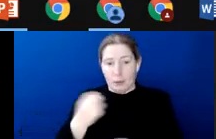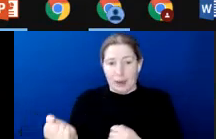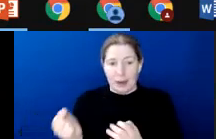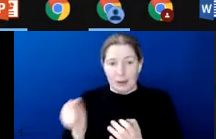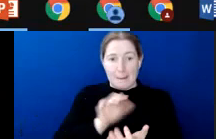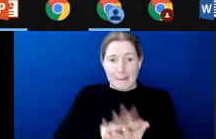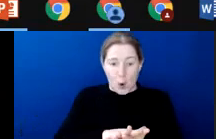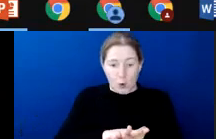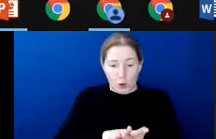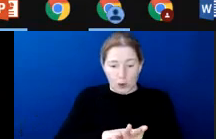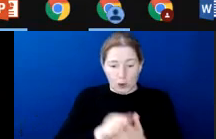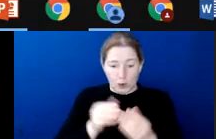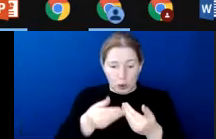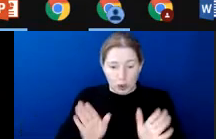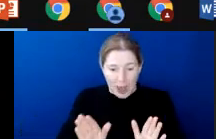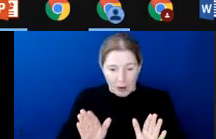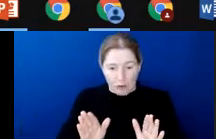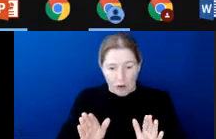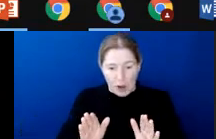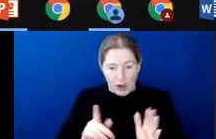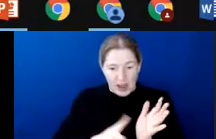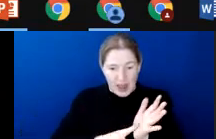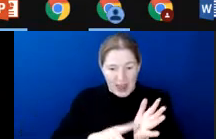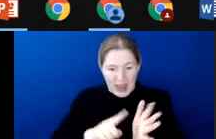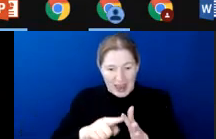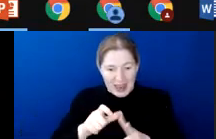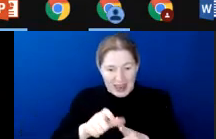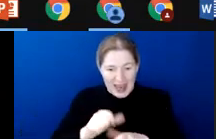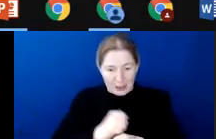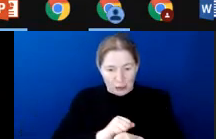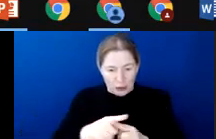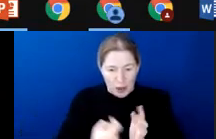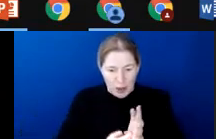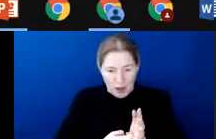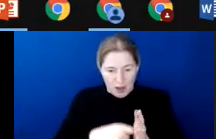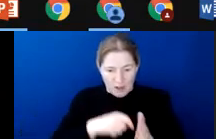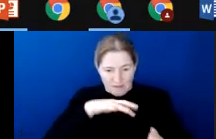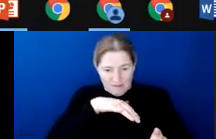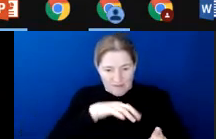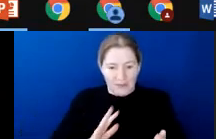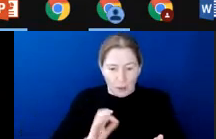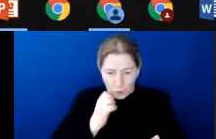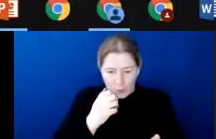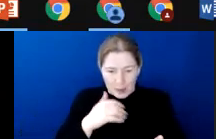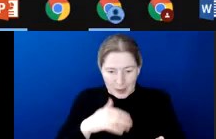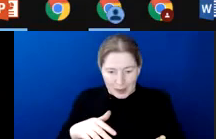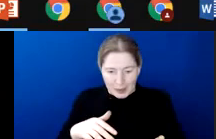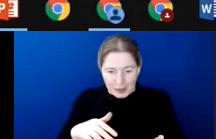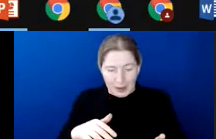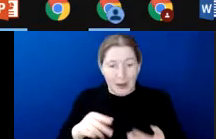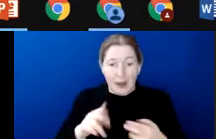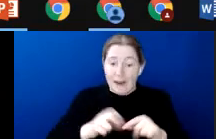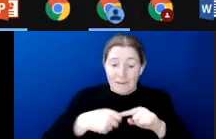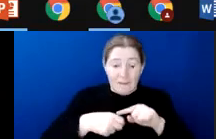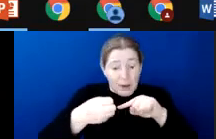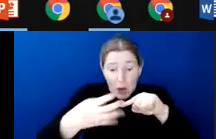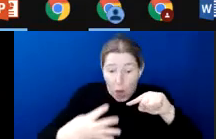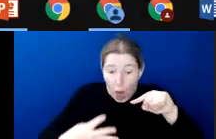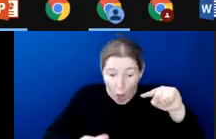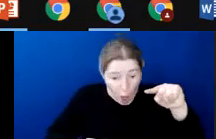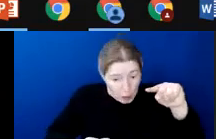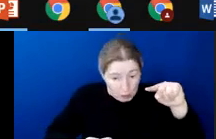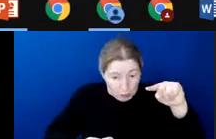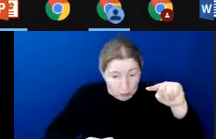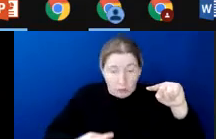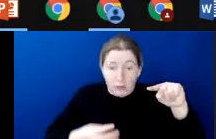the general ledger that you have set up inside Business Central. And if you have a long list of expense type,